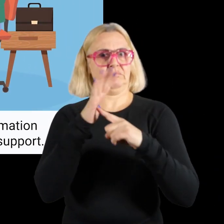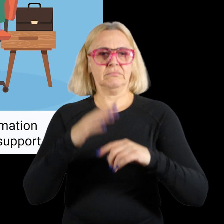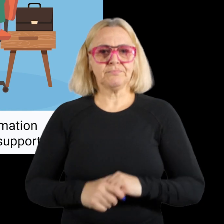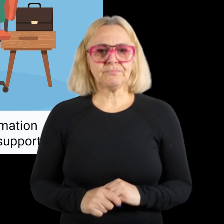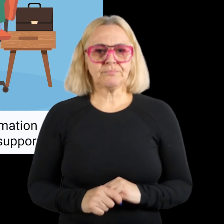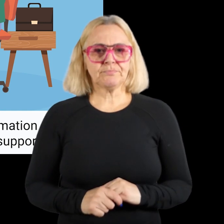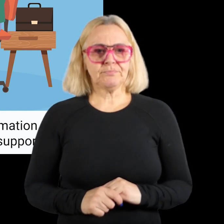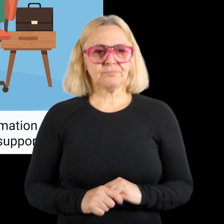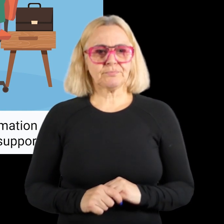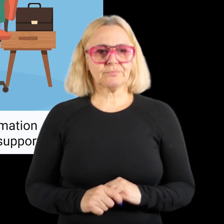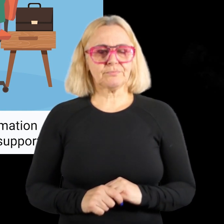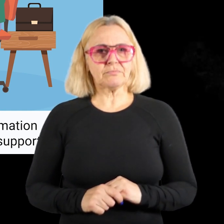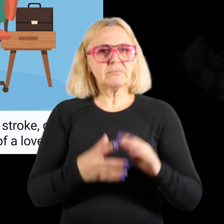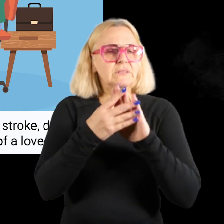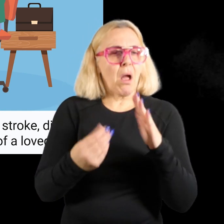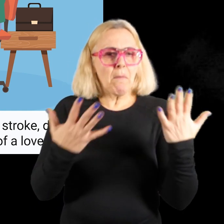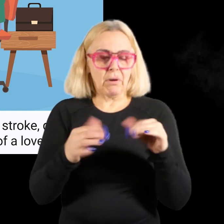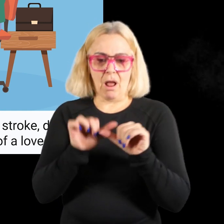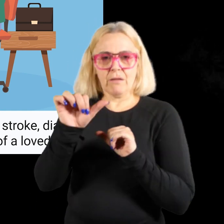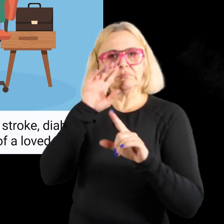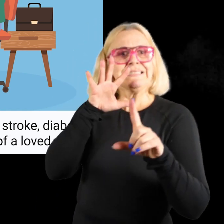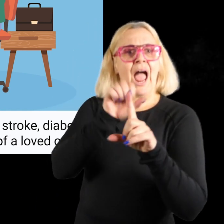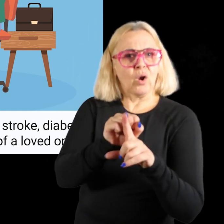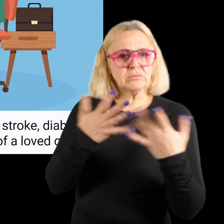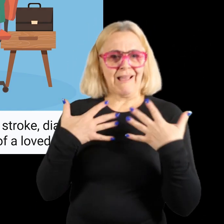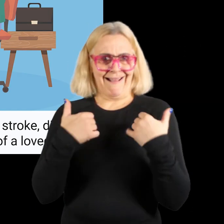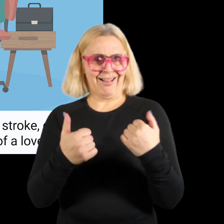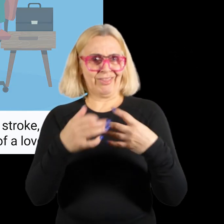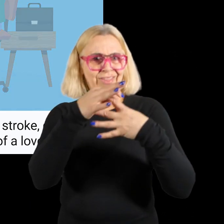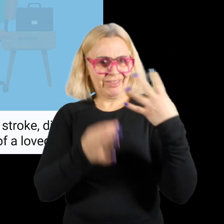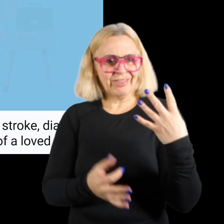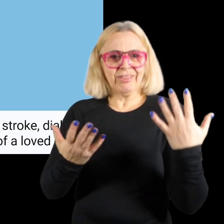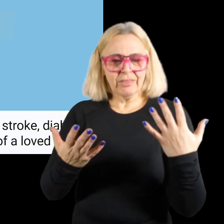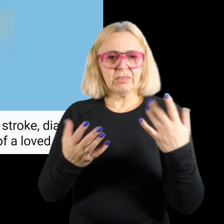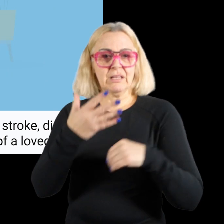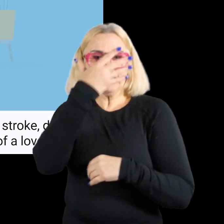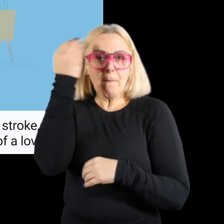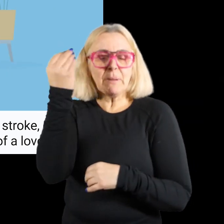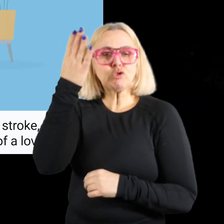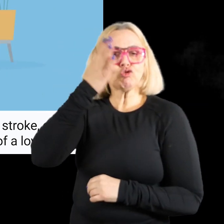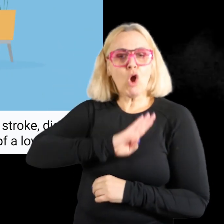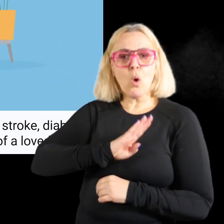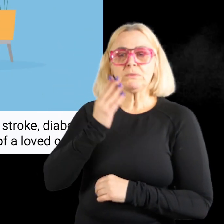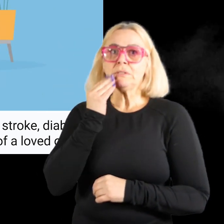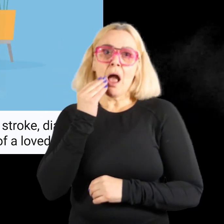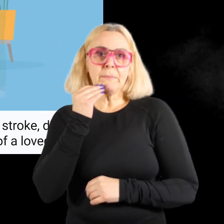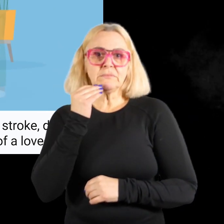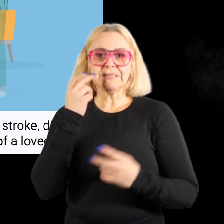contact with care and support, such as following the diagnosis of a health condition, for example,